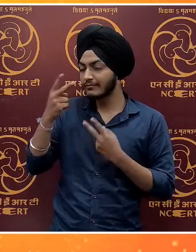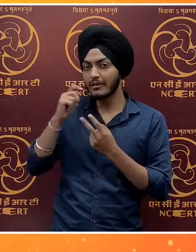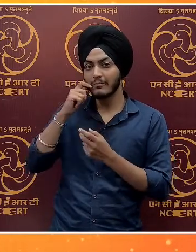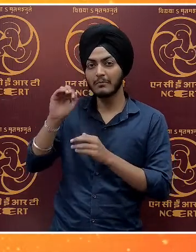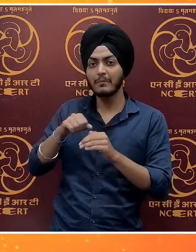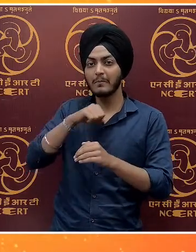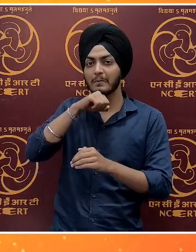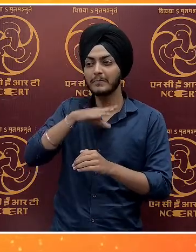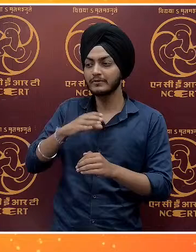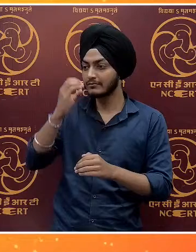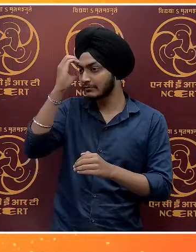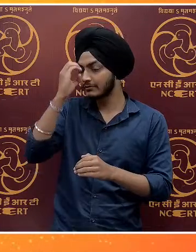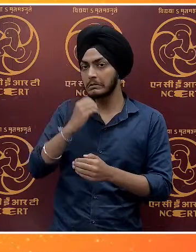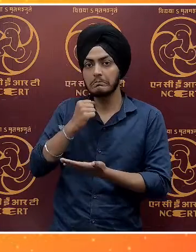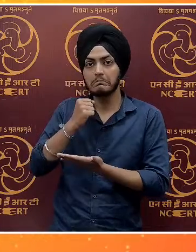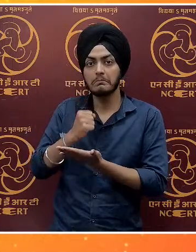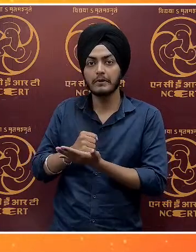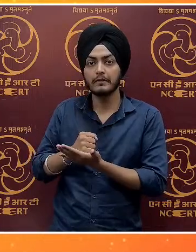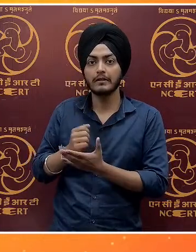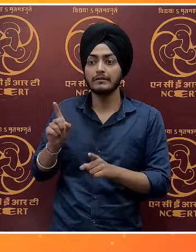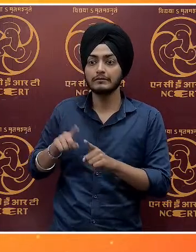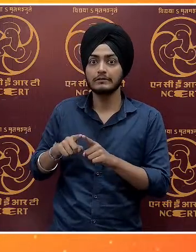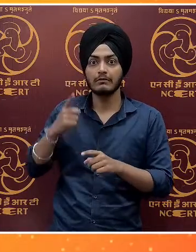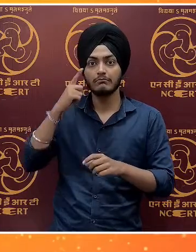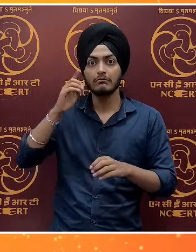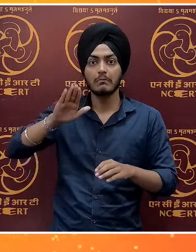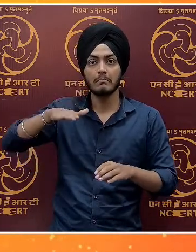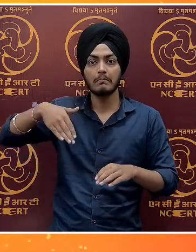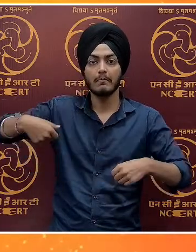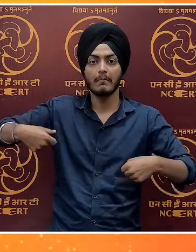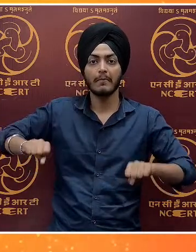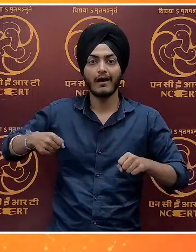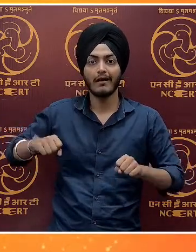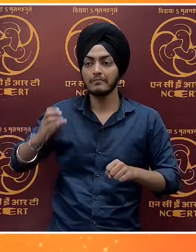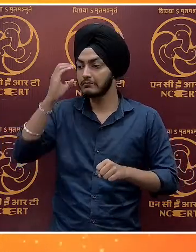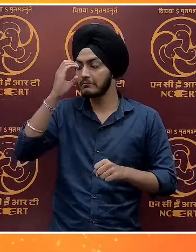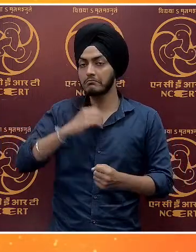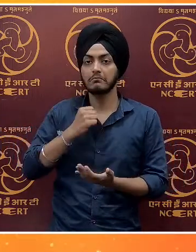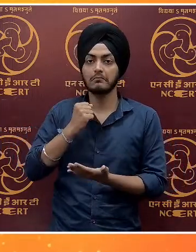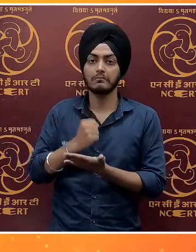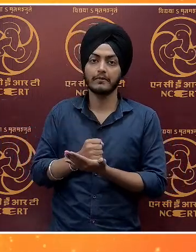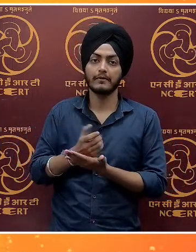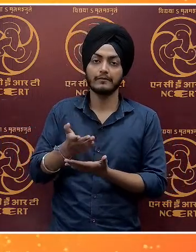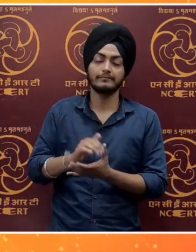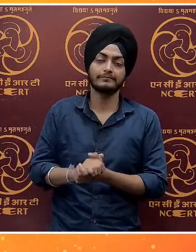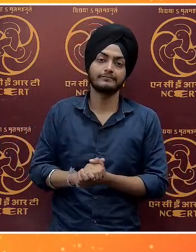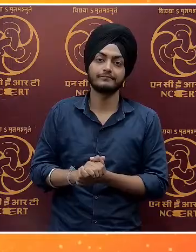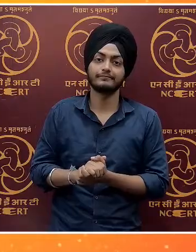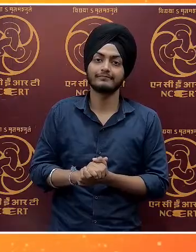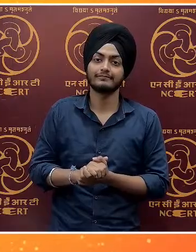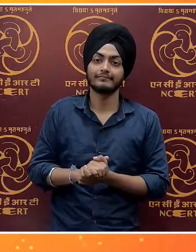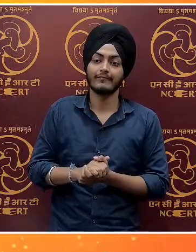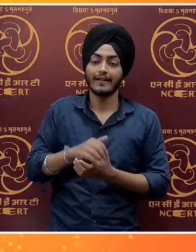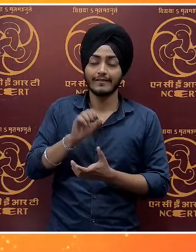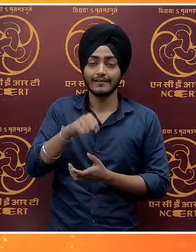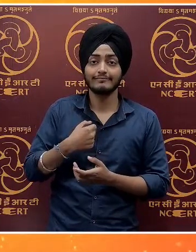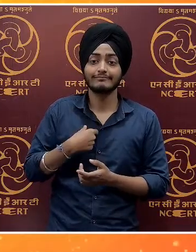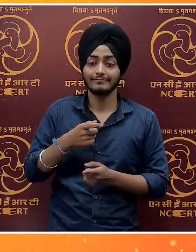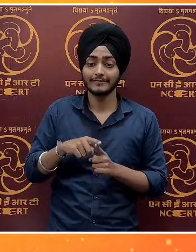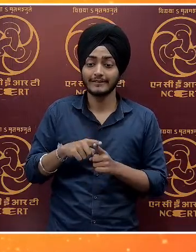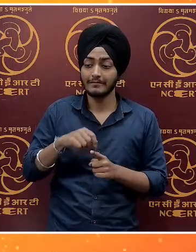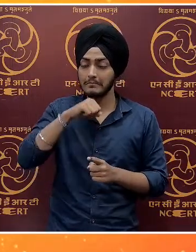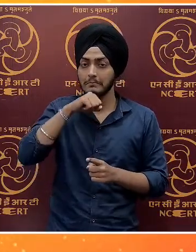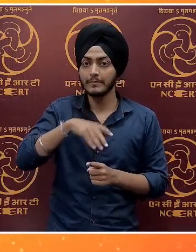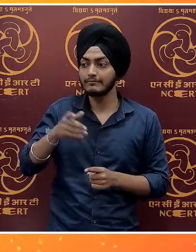they are riding a bicycle or a motorbike, the adults. They do wear a helmet, it's important. Yes, so the child is